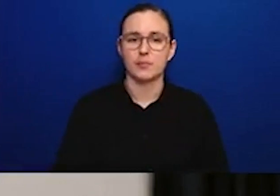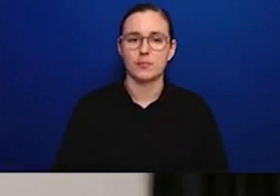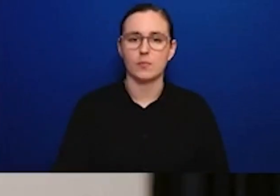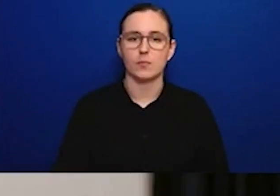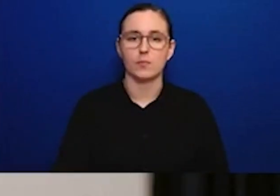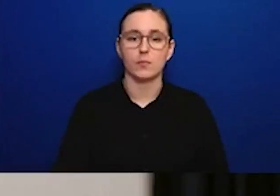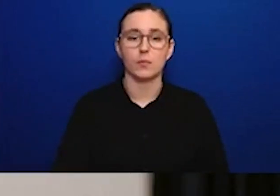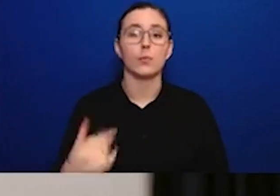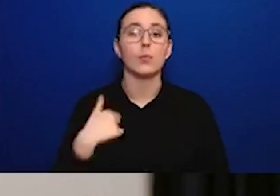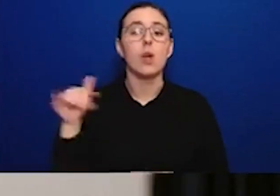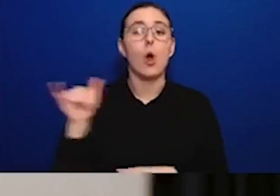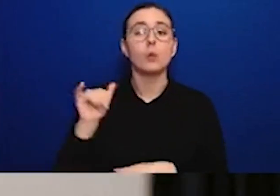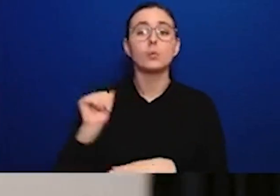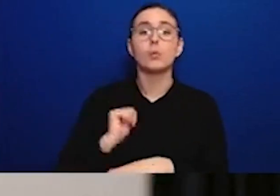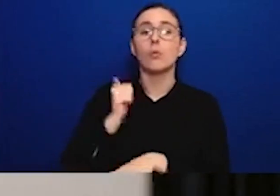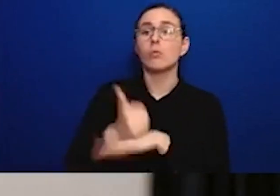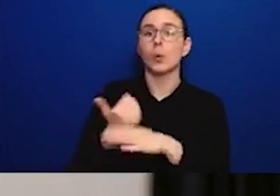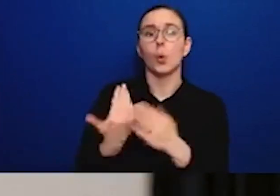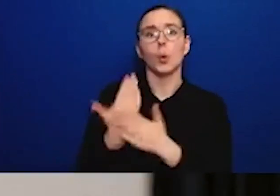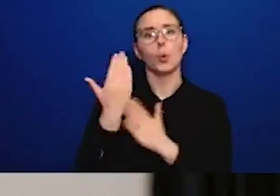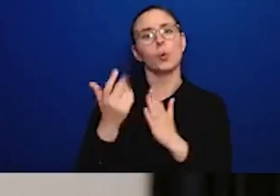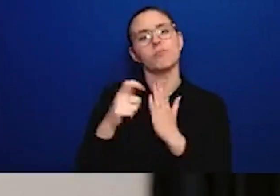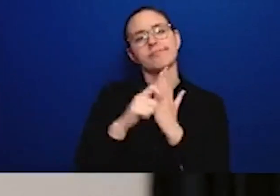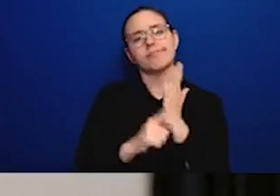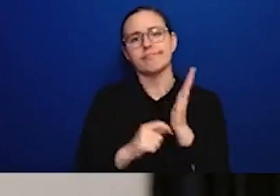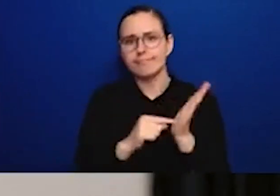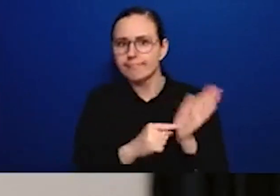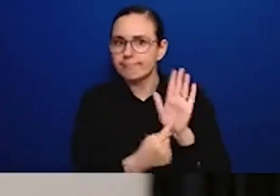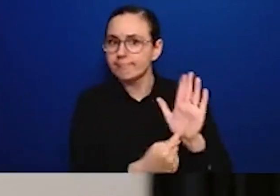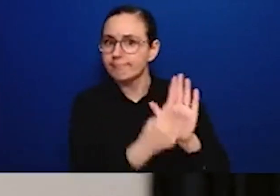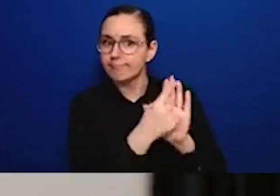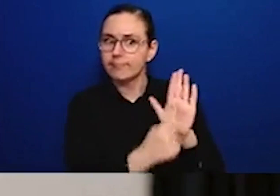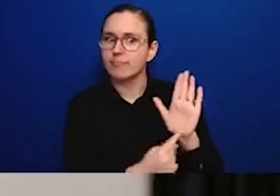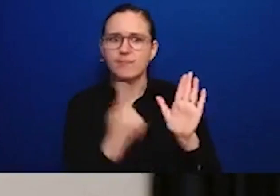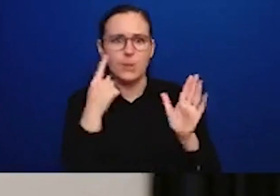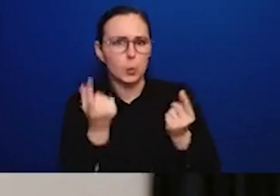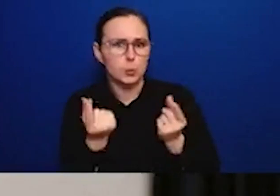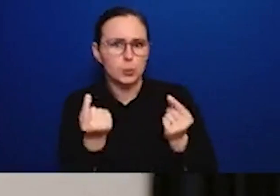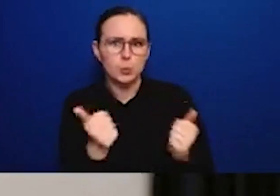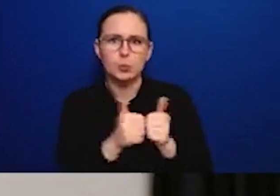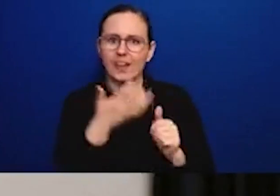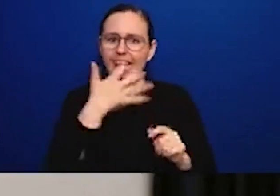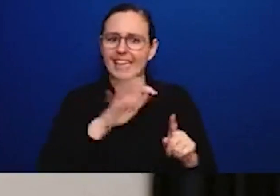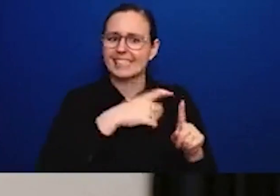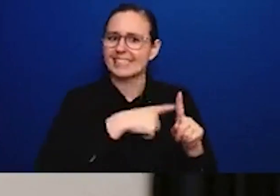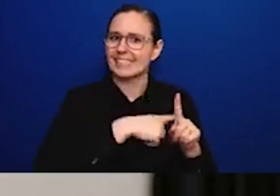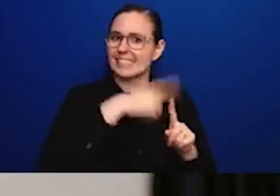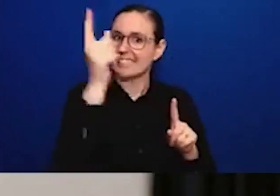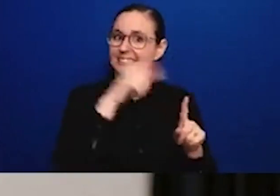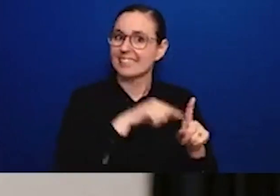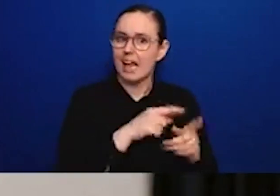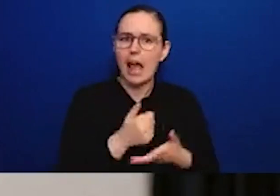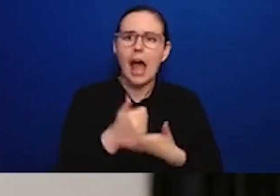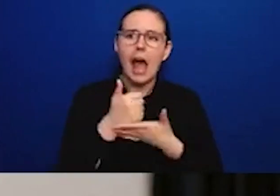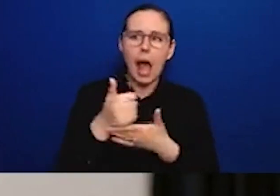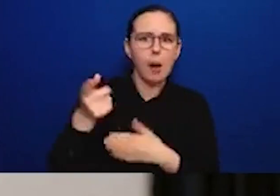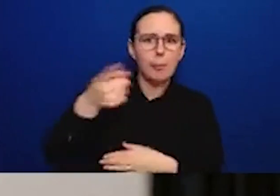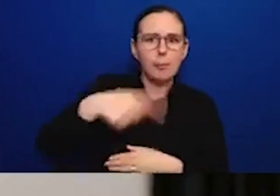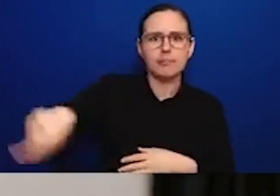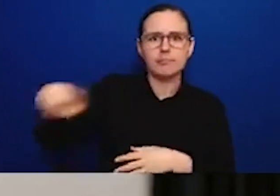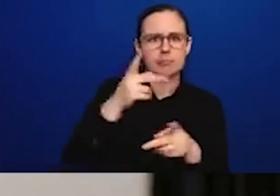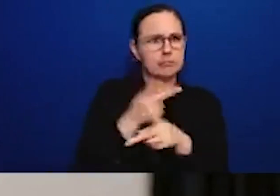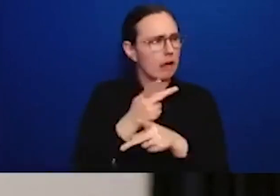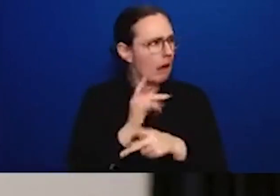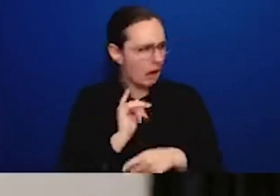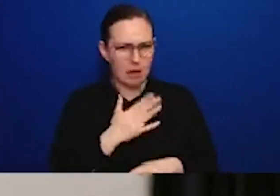has guidance to help people prepare themselves, their families, and homes for extreme heat. It also includes advice on how to